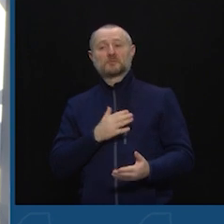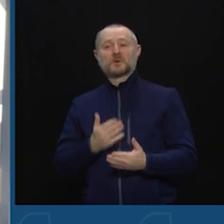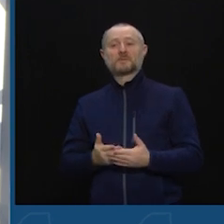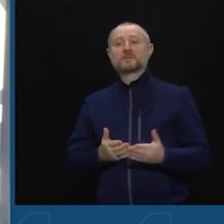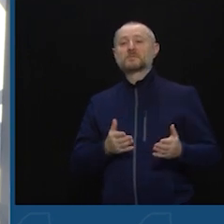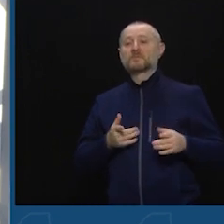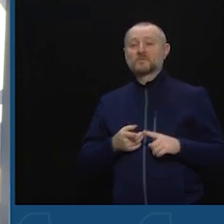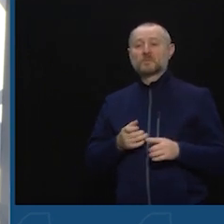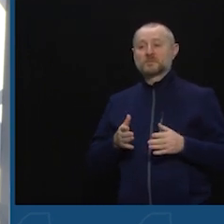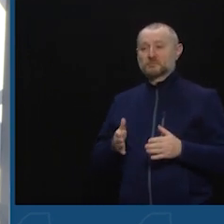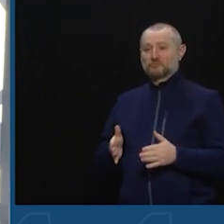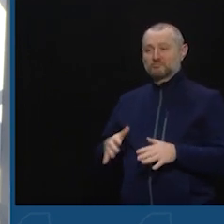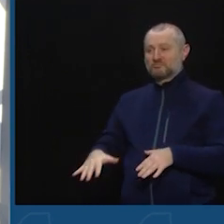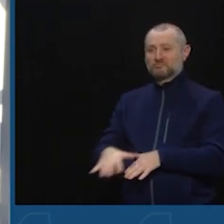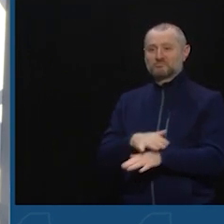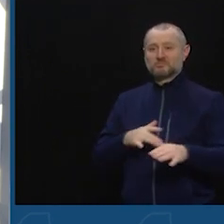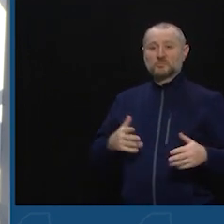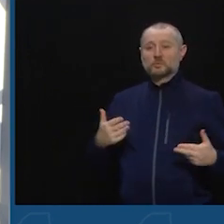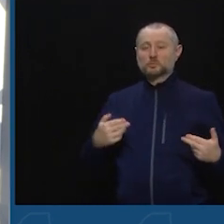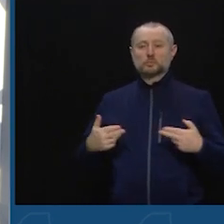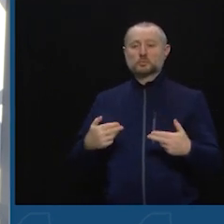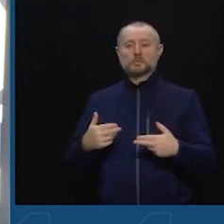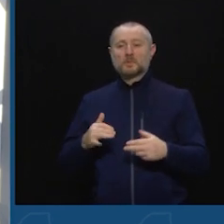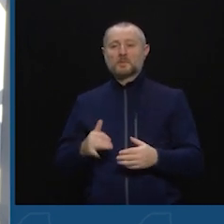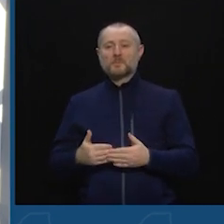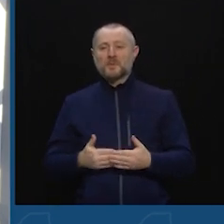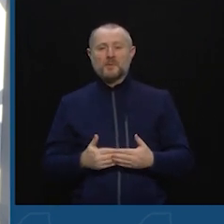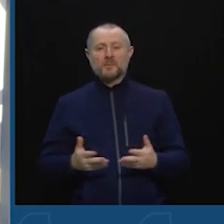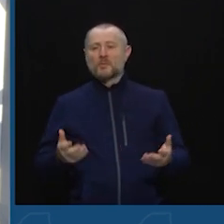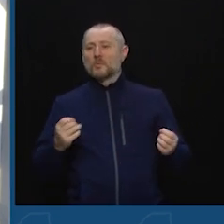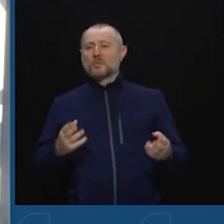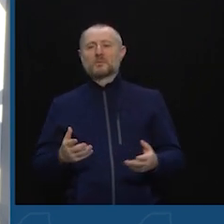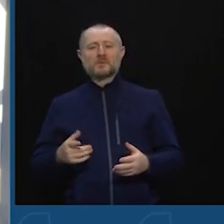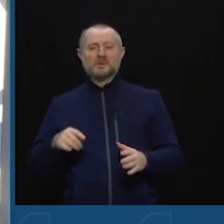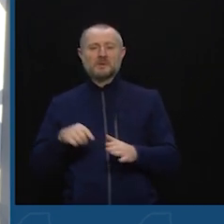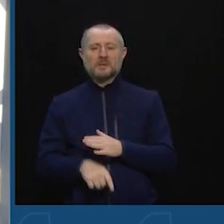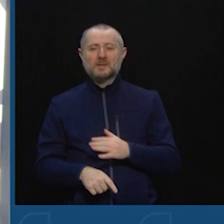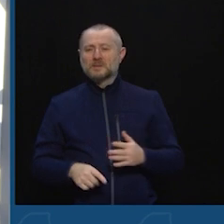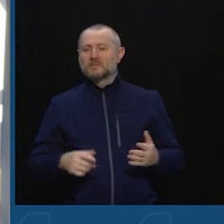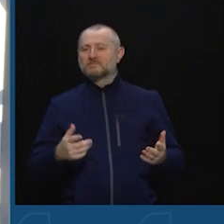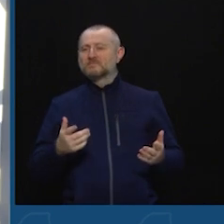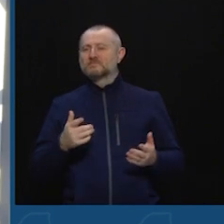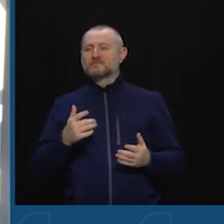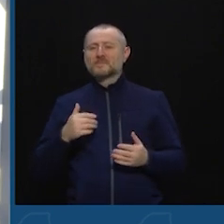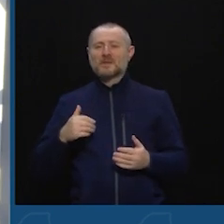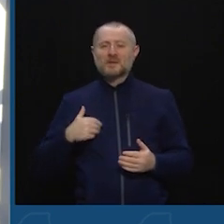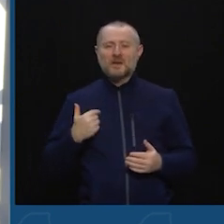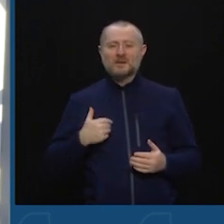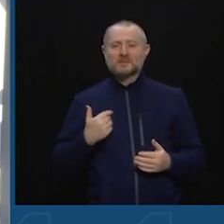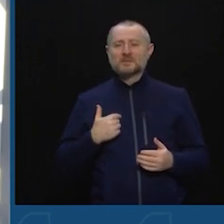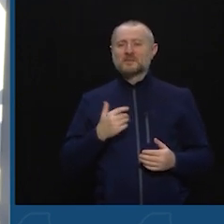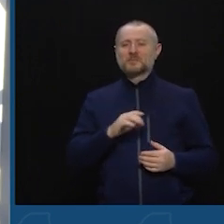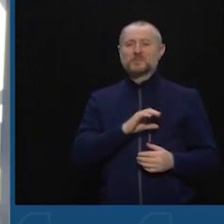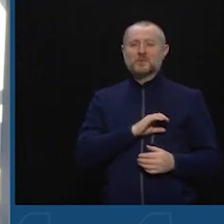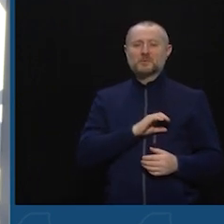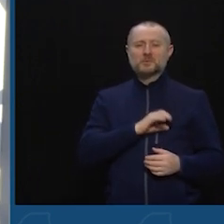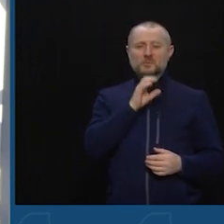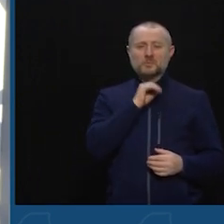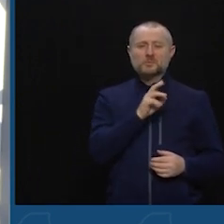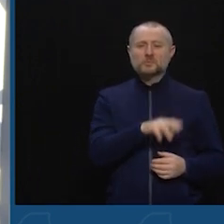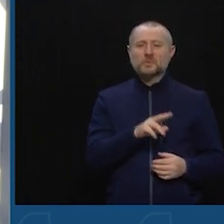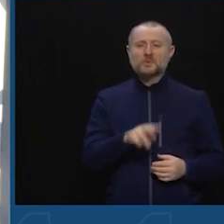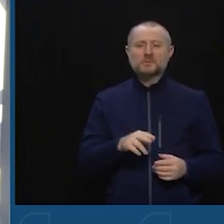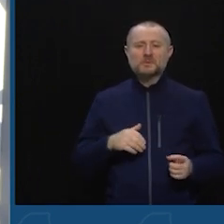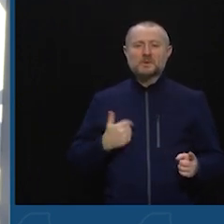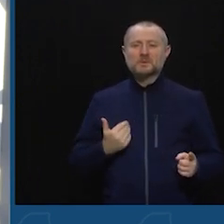streets, shooting 11-month-old babies and taking the life of a 22-year-old young police officer. And so I want to commend the New York City